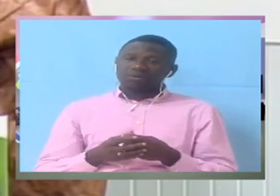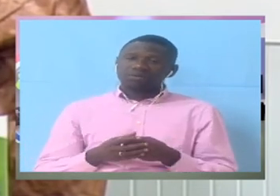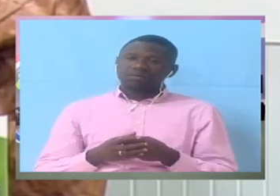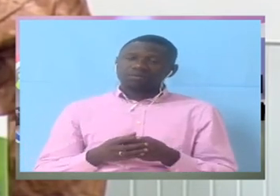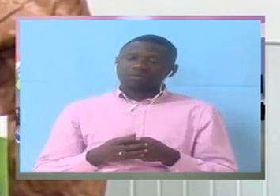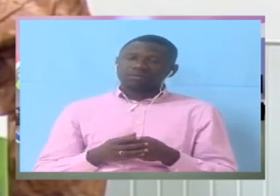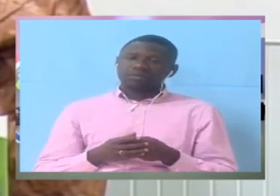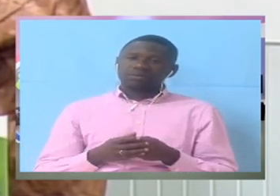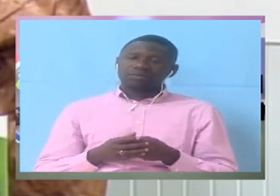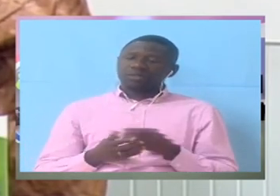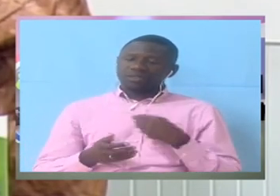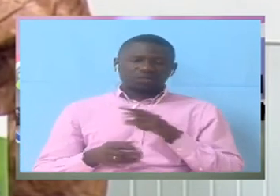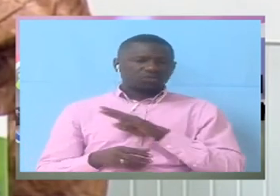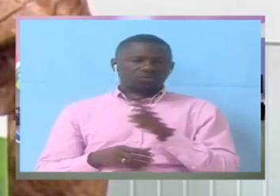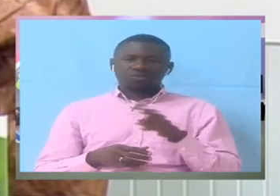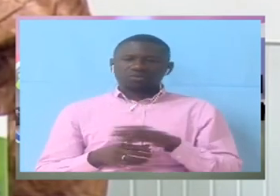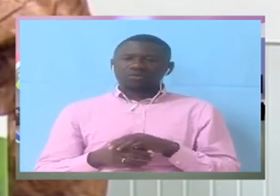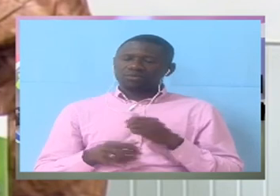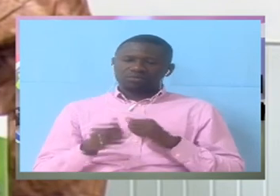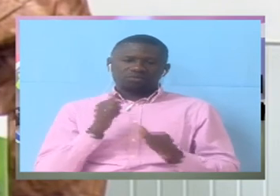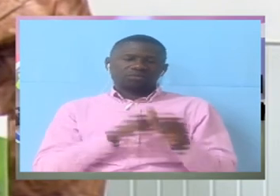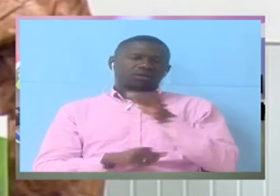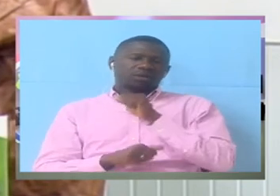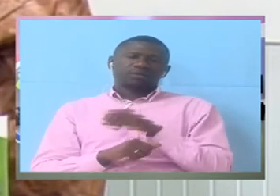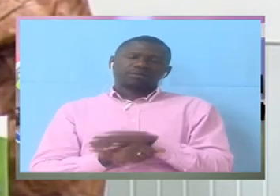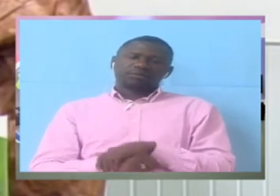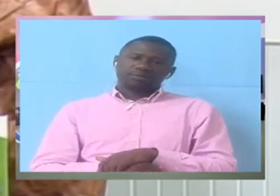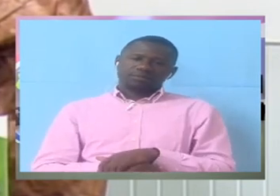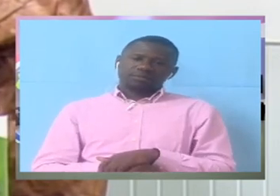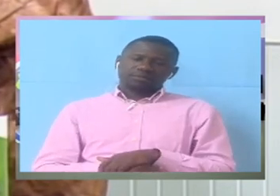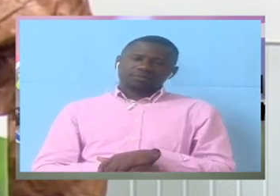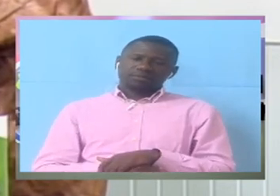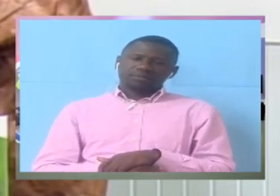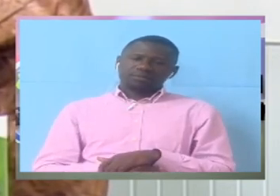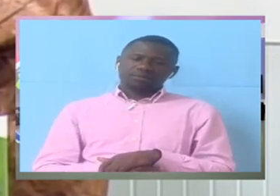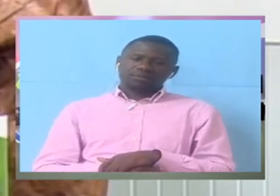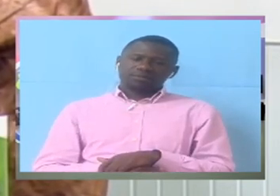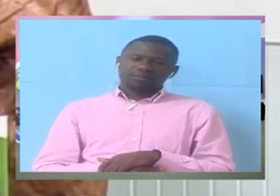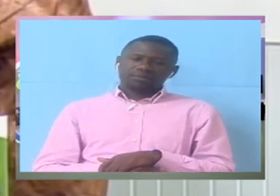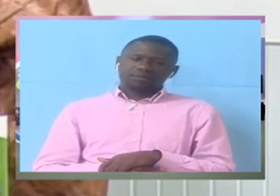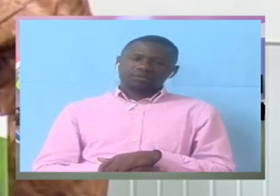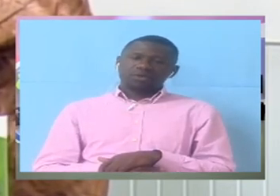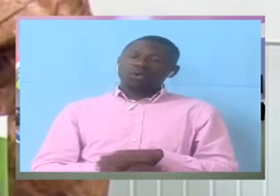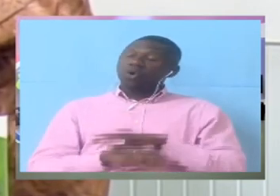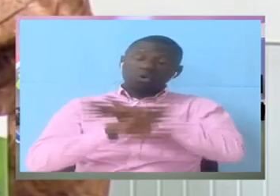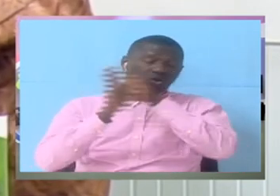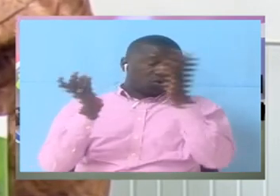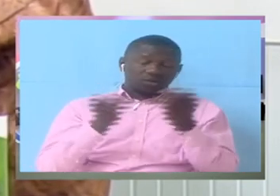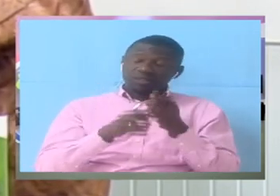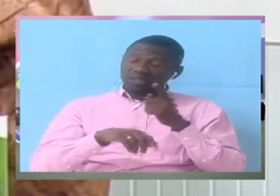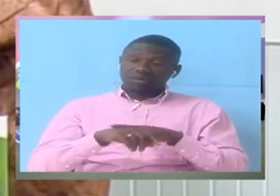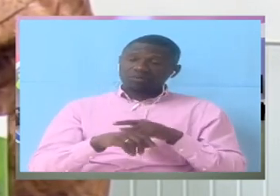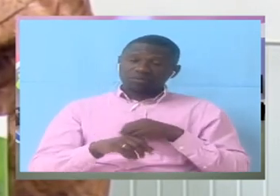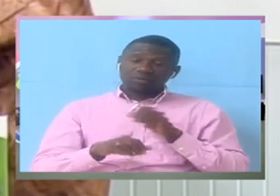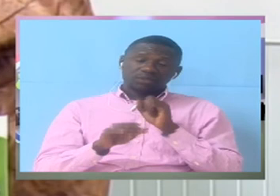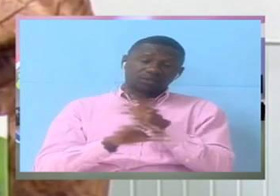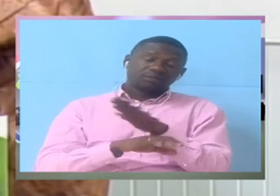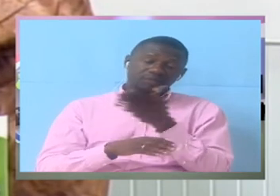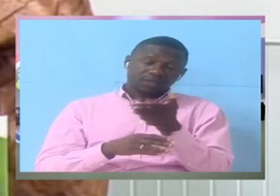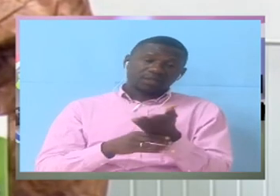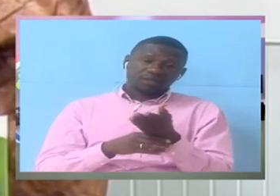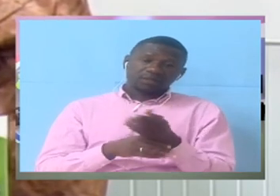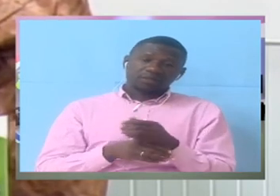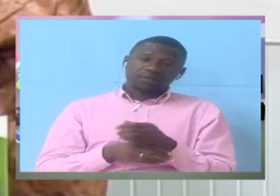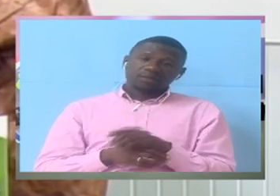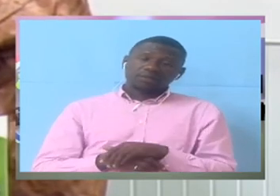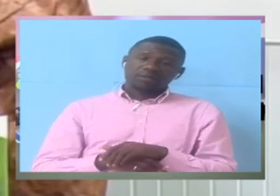that. I said, no, well, then let me go back. So all the time that we spent